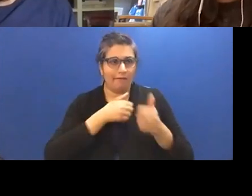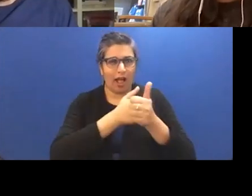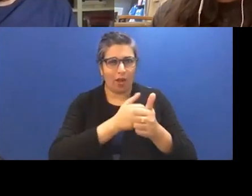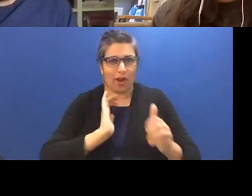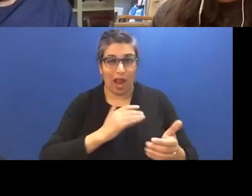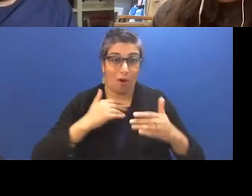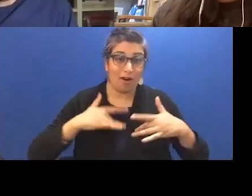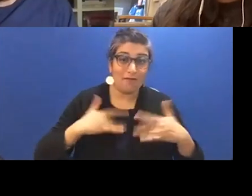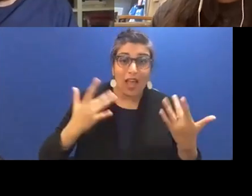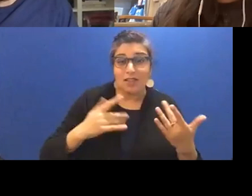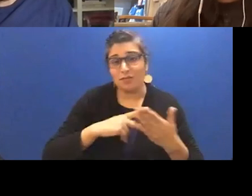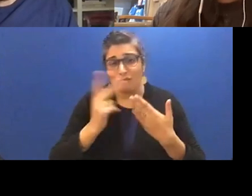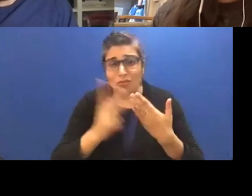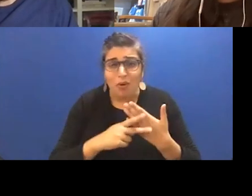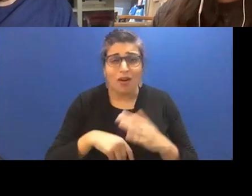our program. So